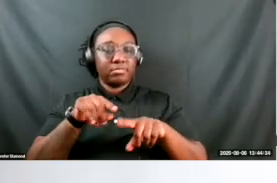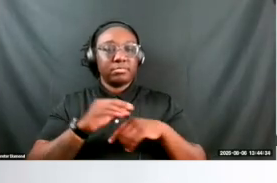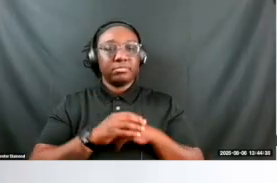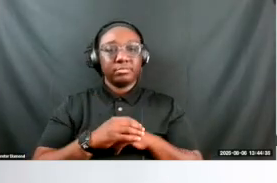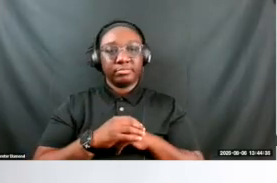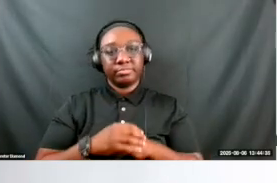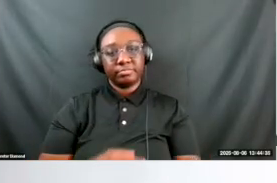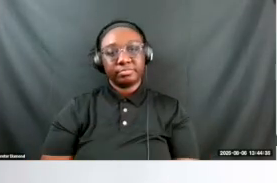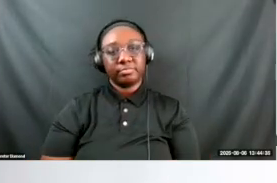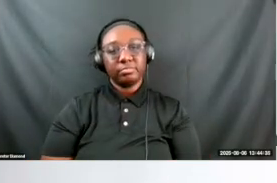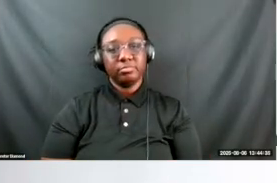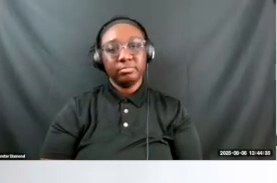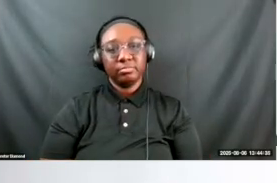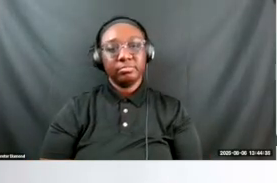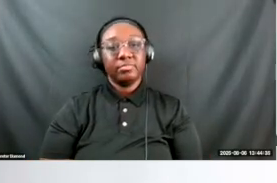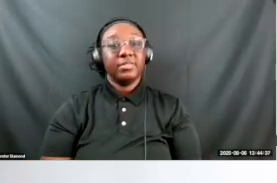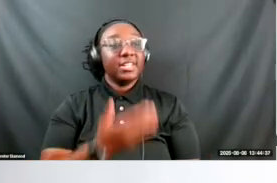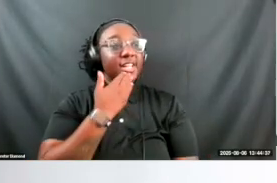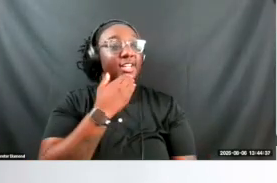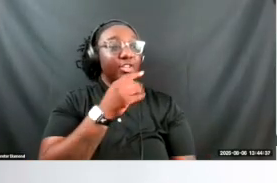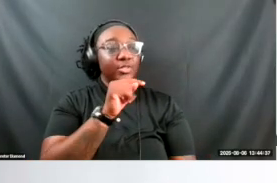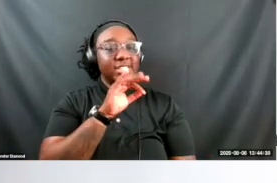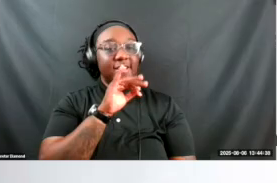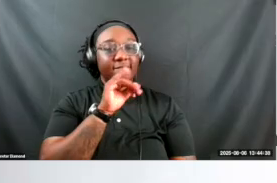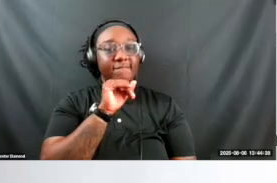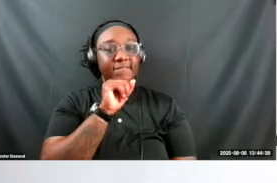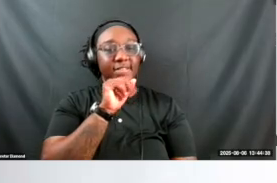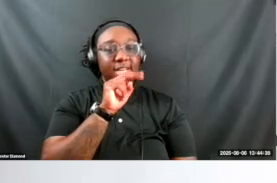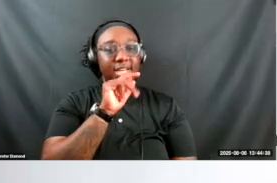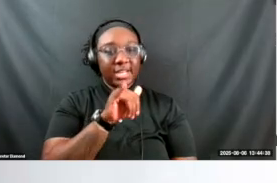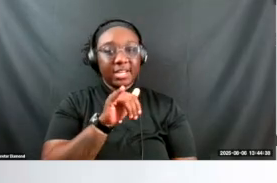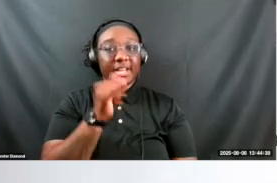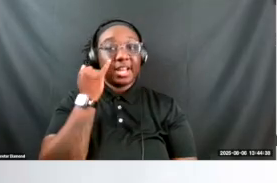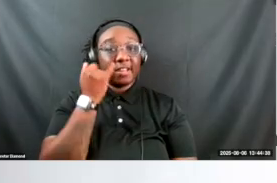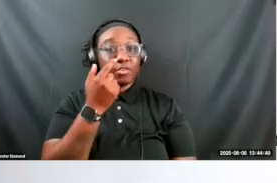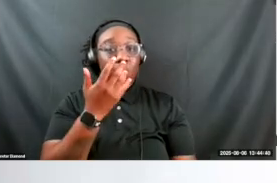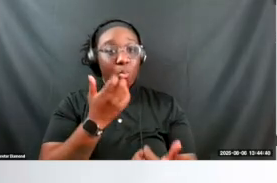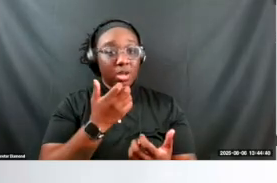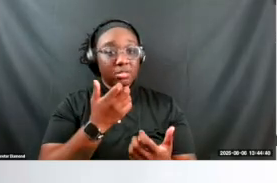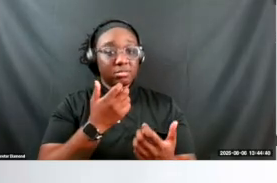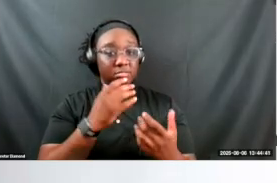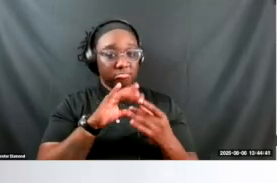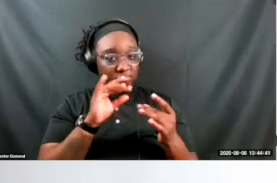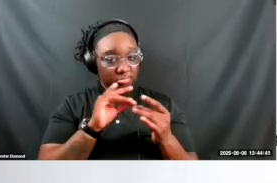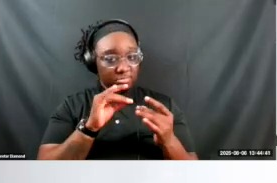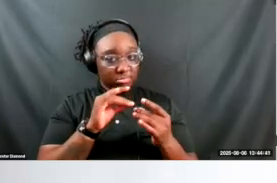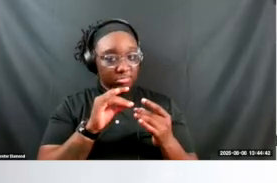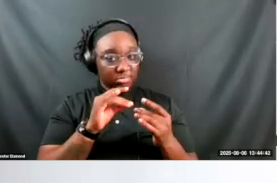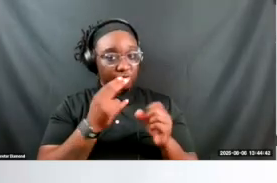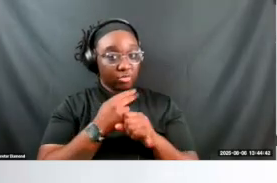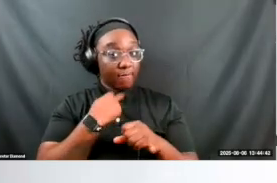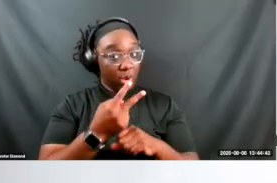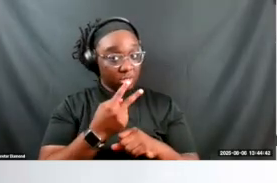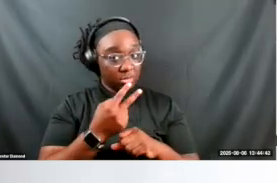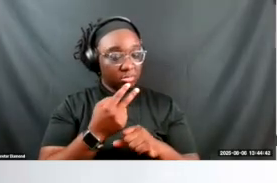Okay. So if you would like to make a verbal comment or ask a question, please